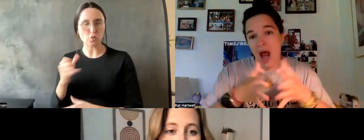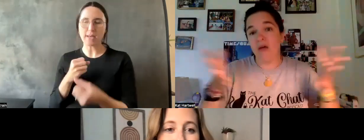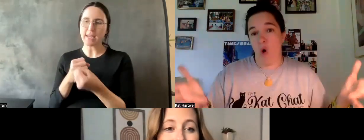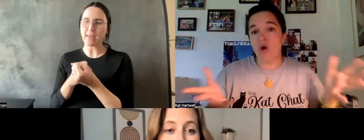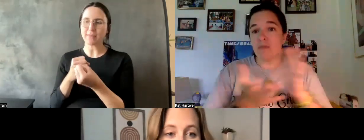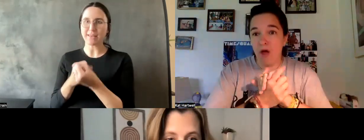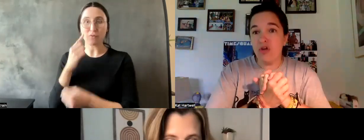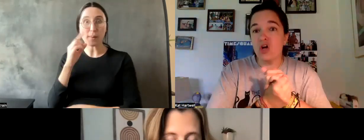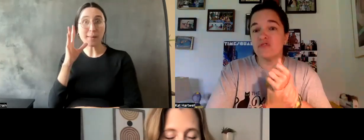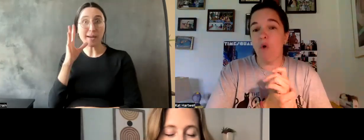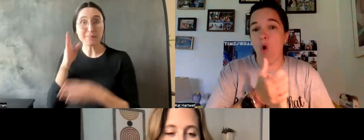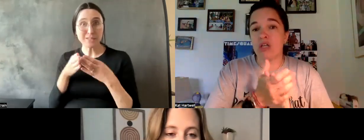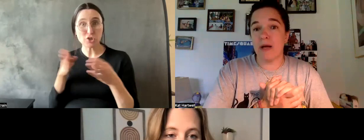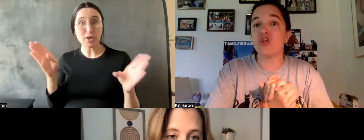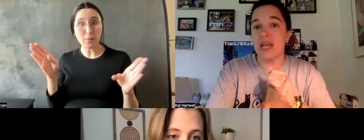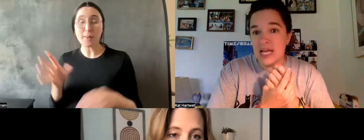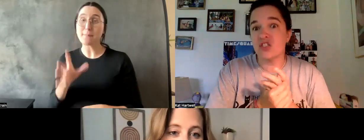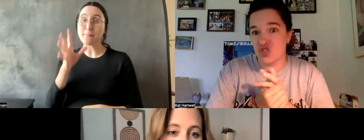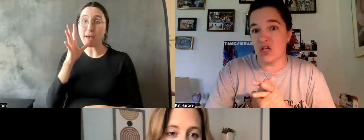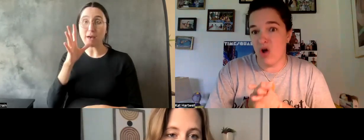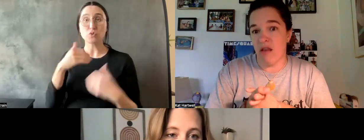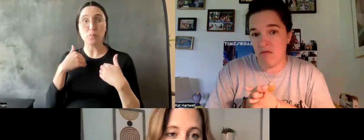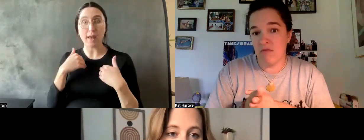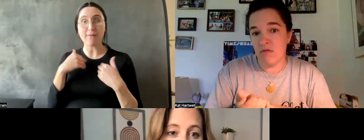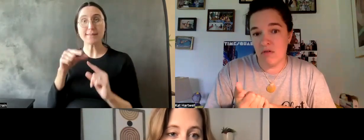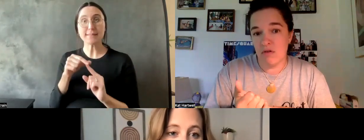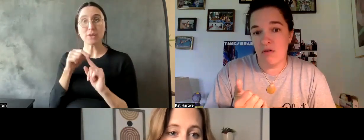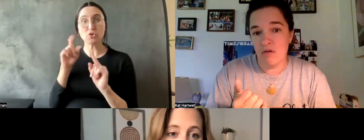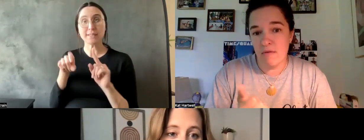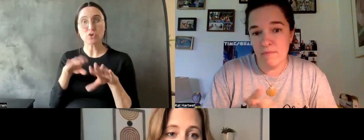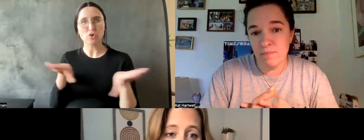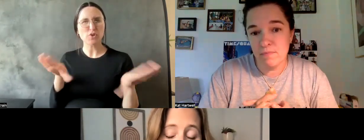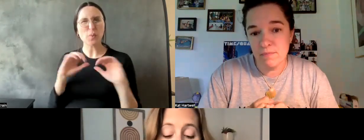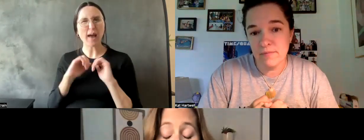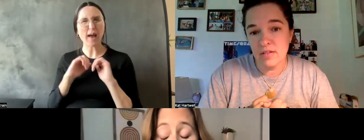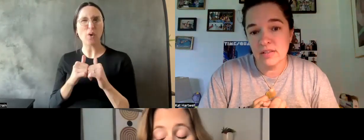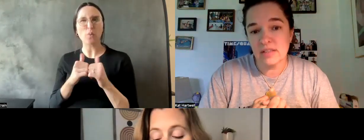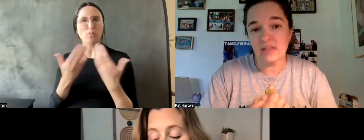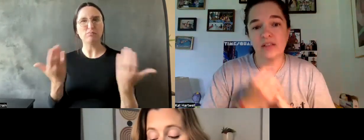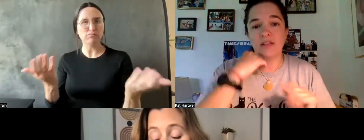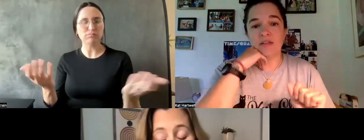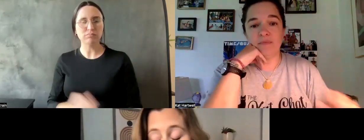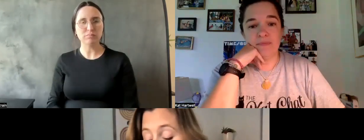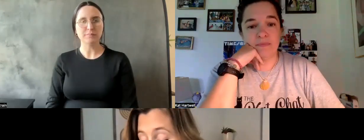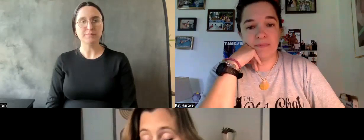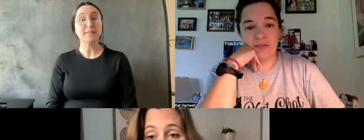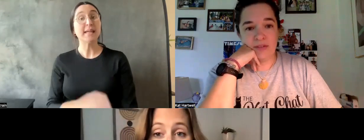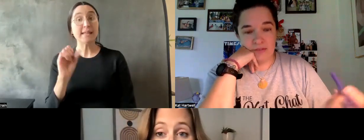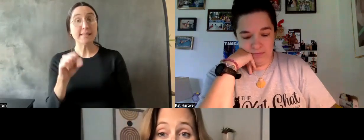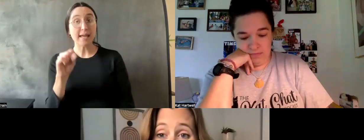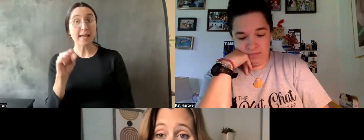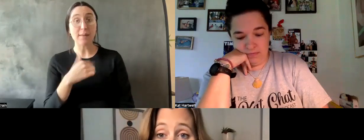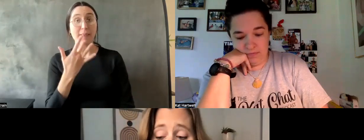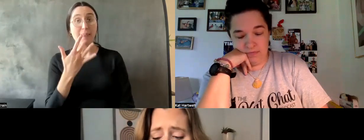general, and of course, mothers for special needs children. Yeah. Yeah. Again, I'm lucky to have